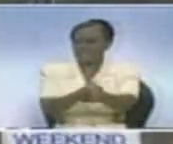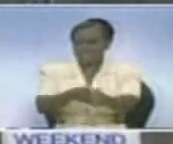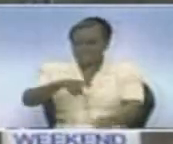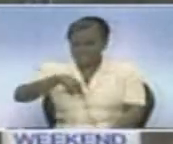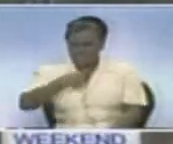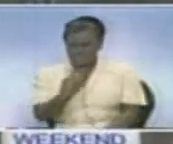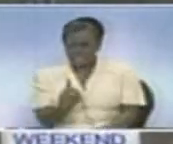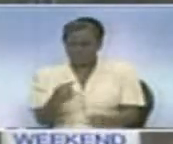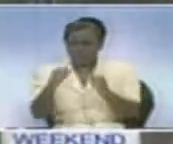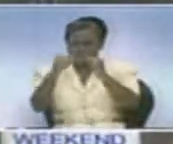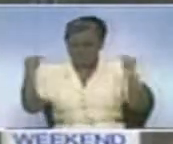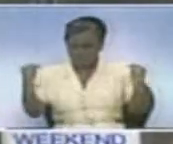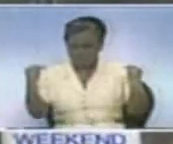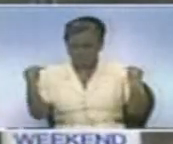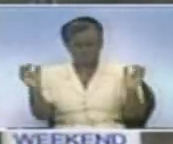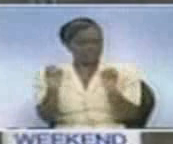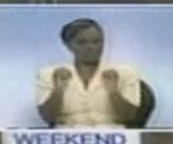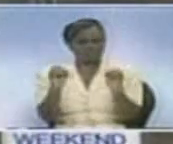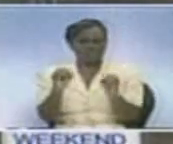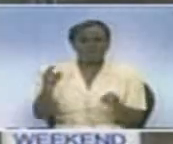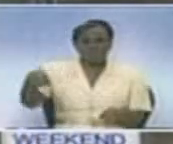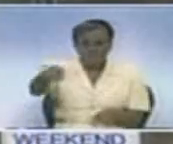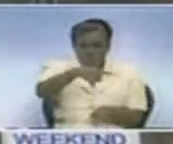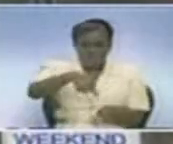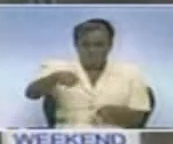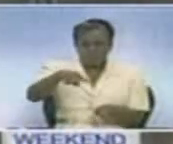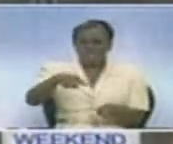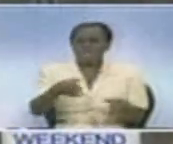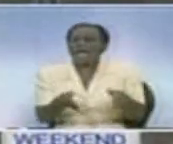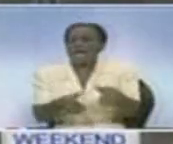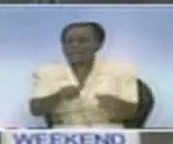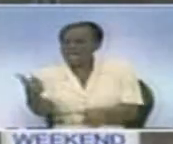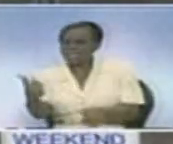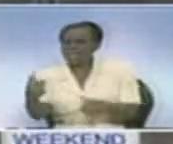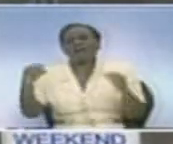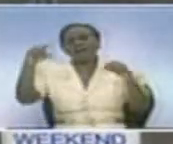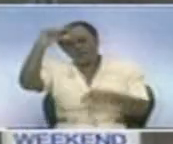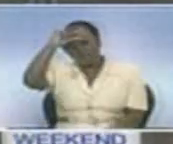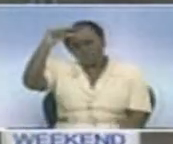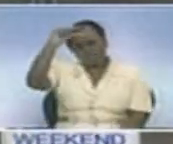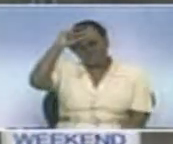si wapinzani. We are the alternative government.